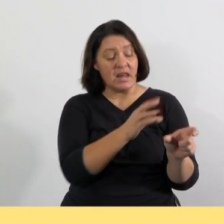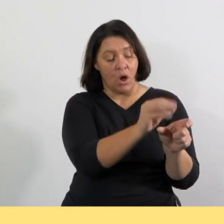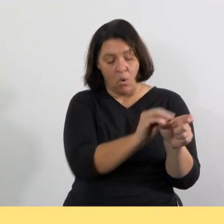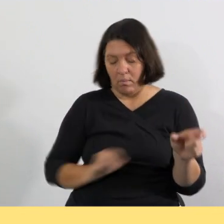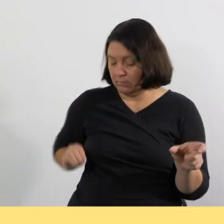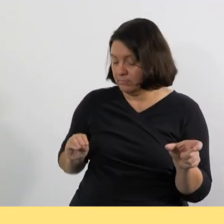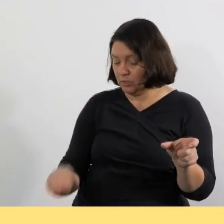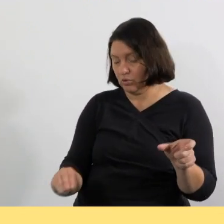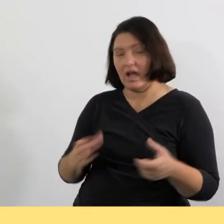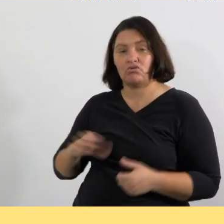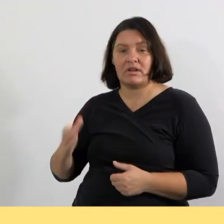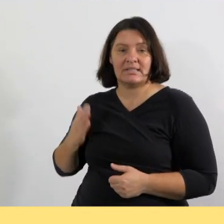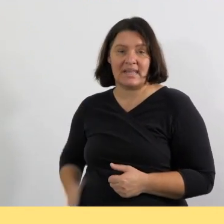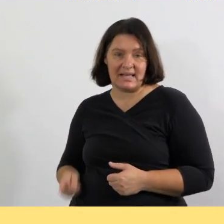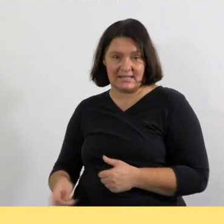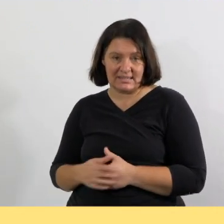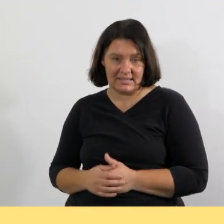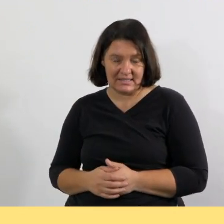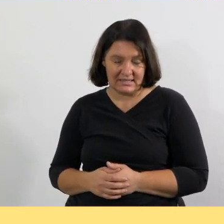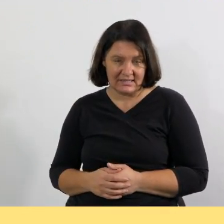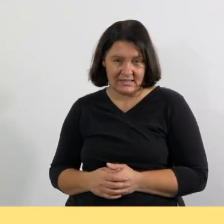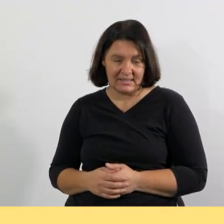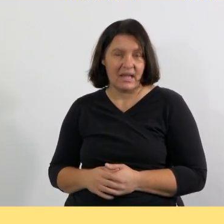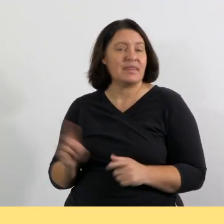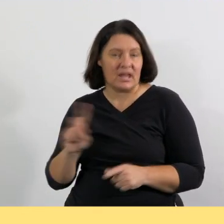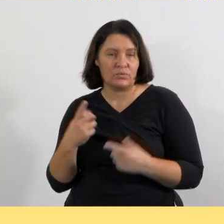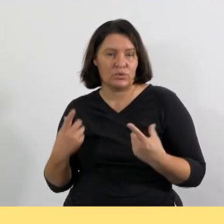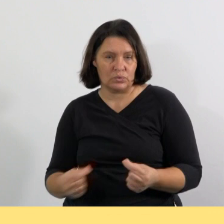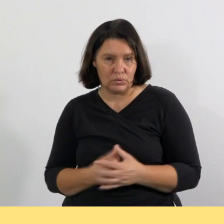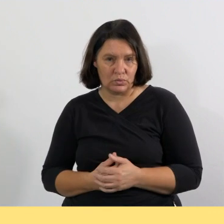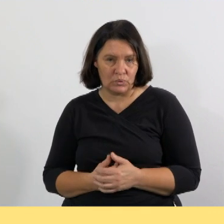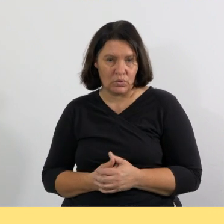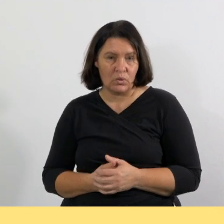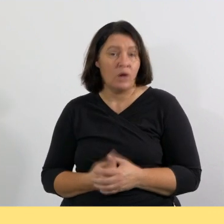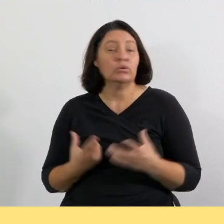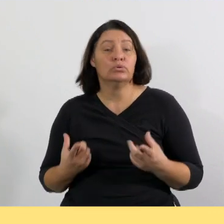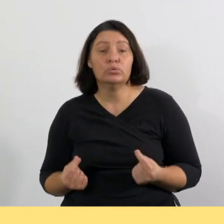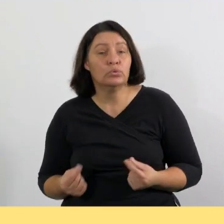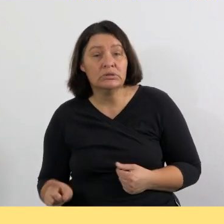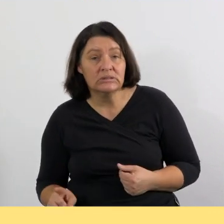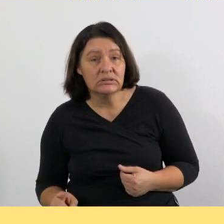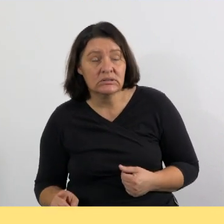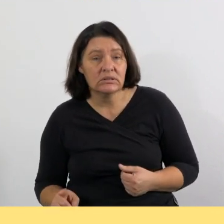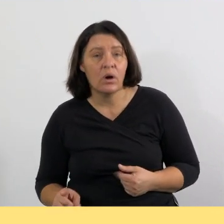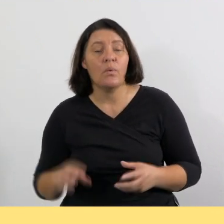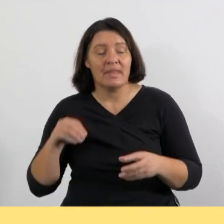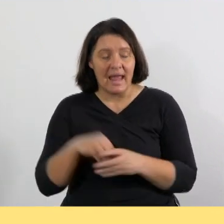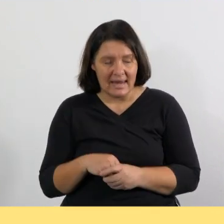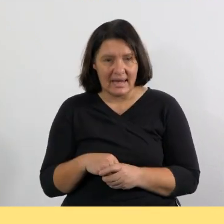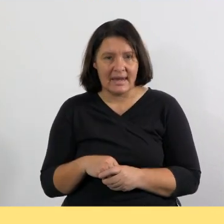side. So we bring it on the credit side here. That is what we do. And we do that in